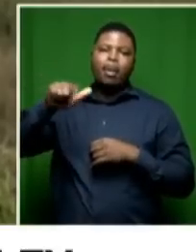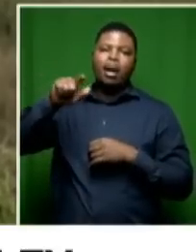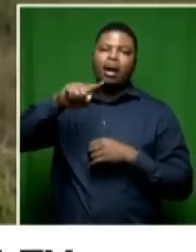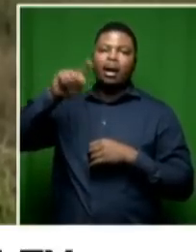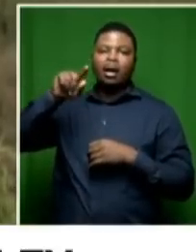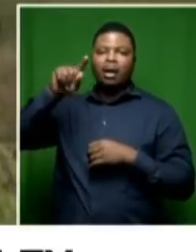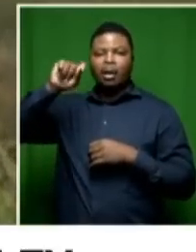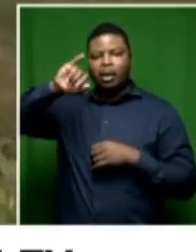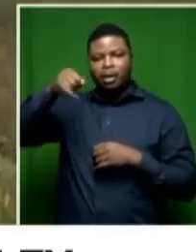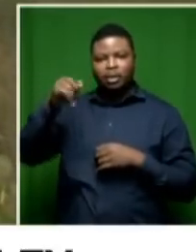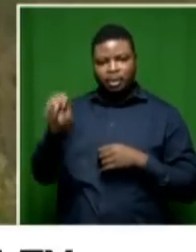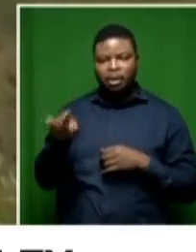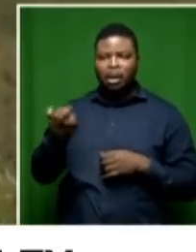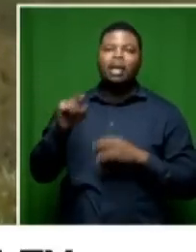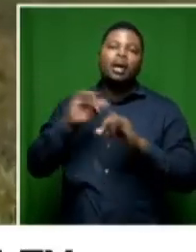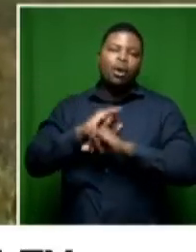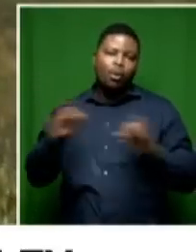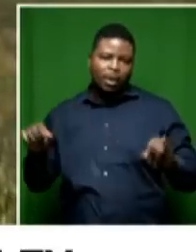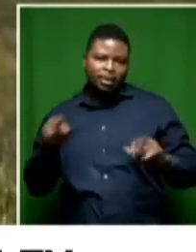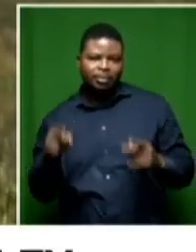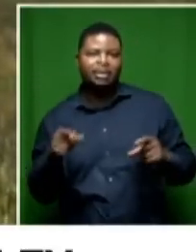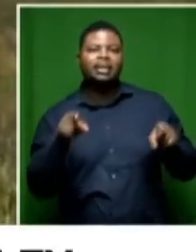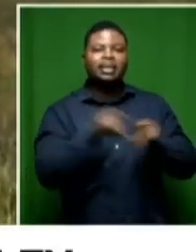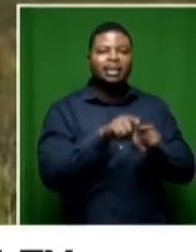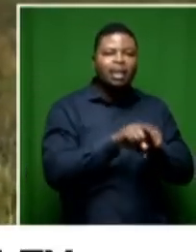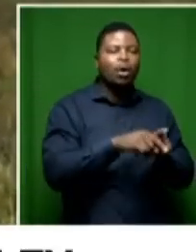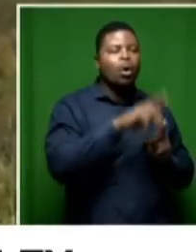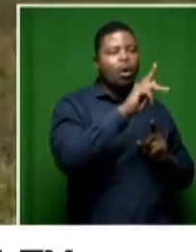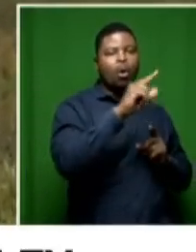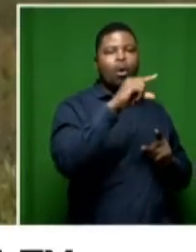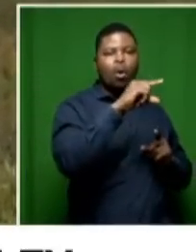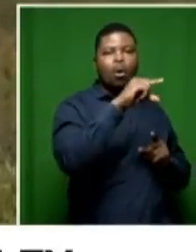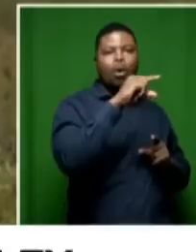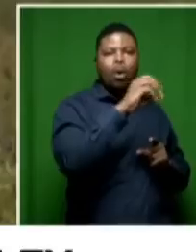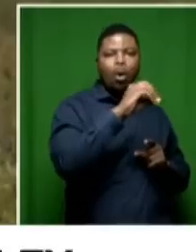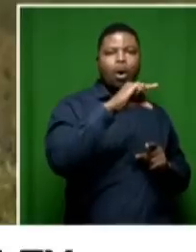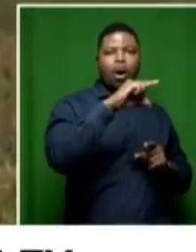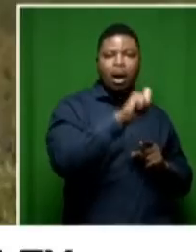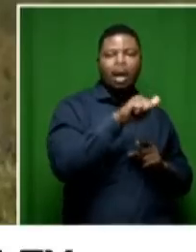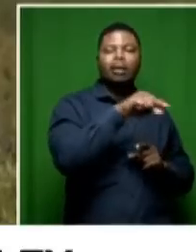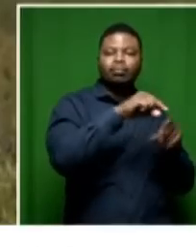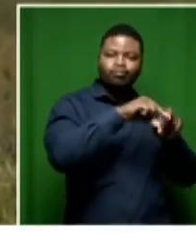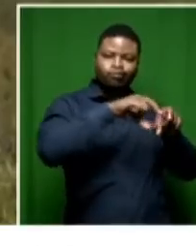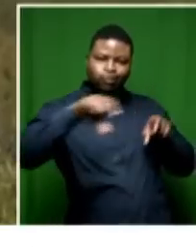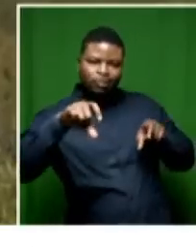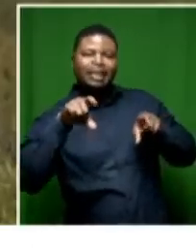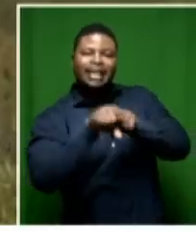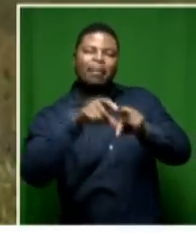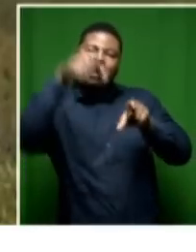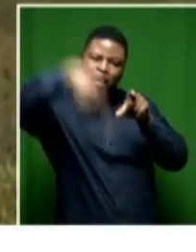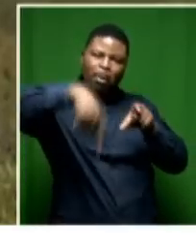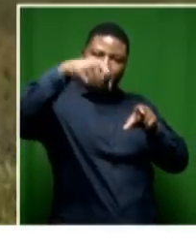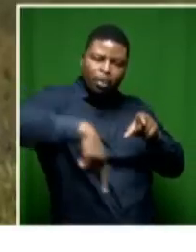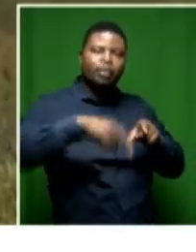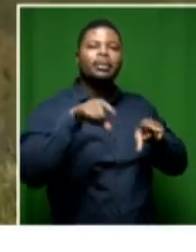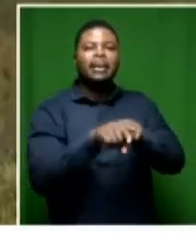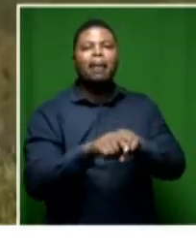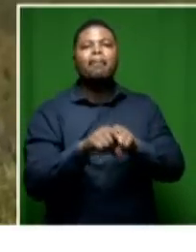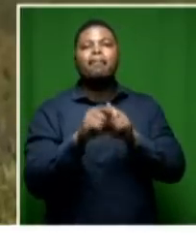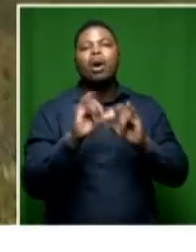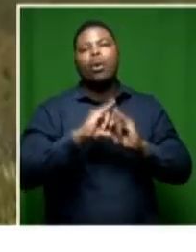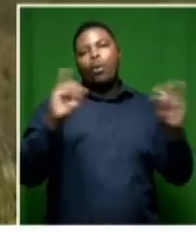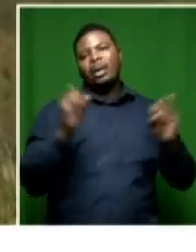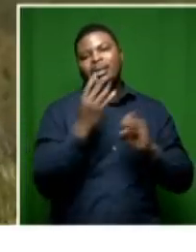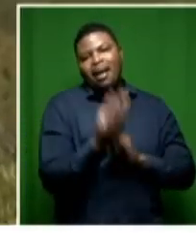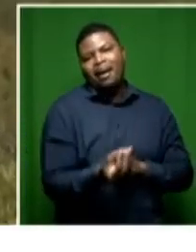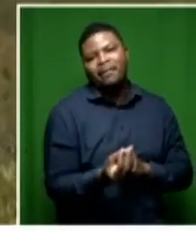having a severe leakage from the water main line, which is having an impact on the three